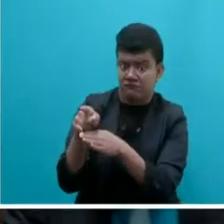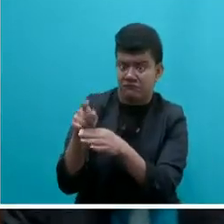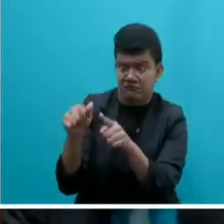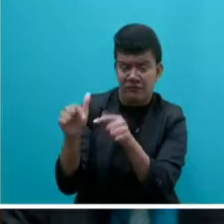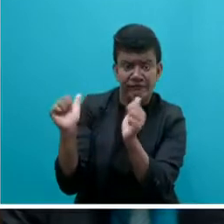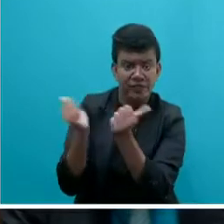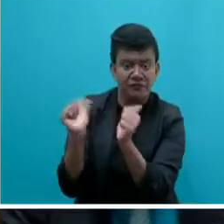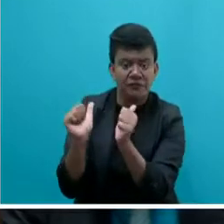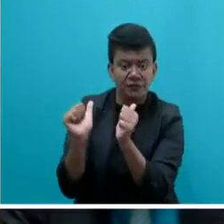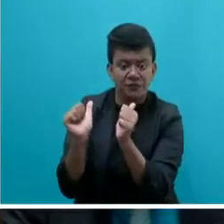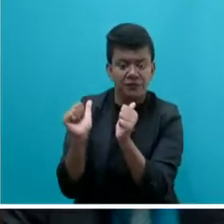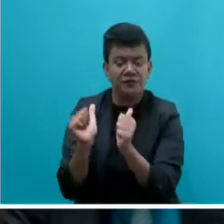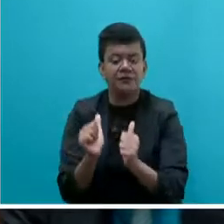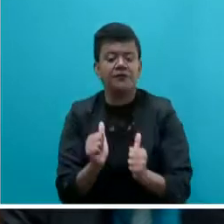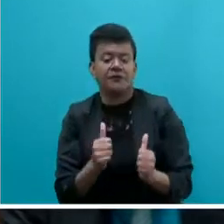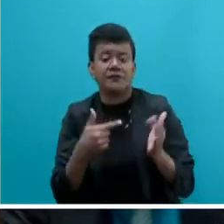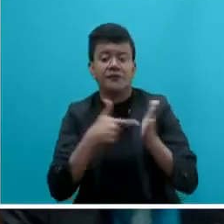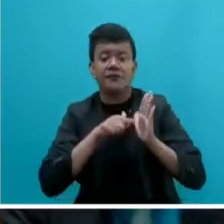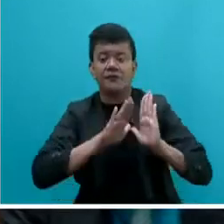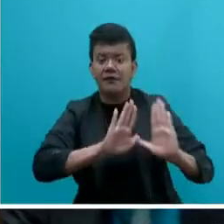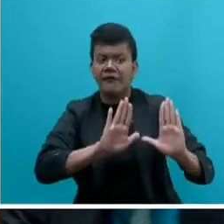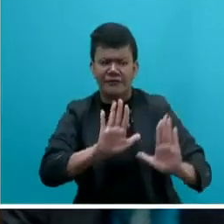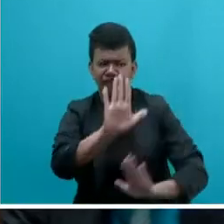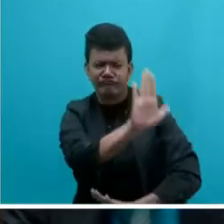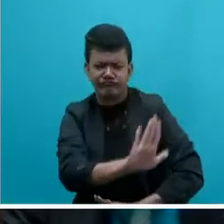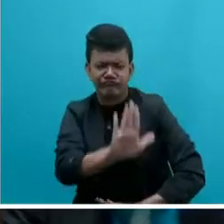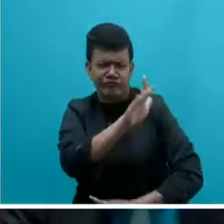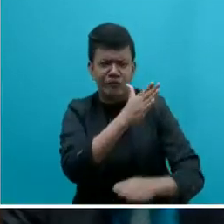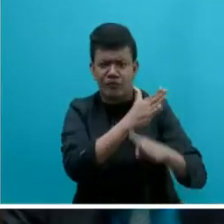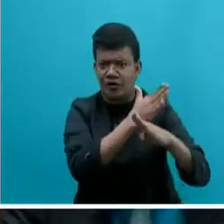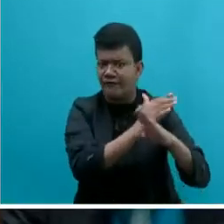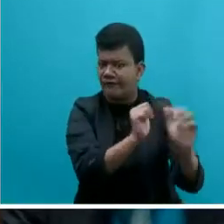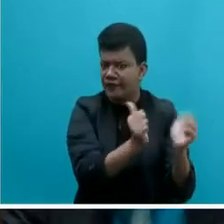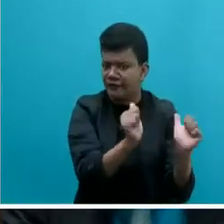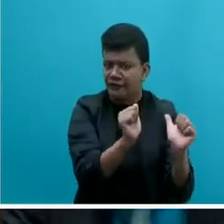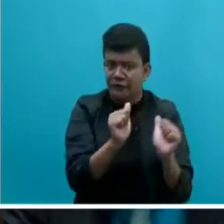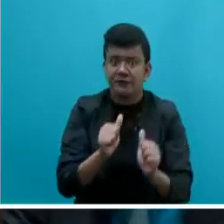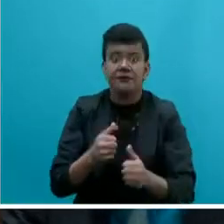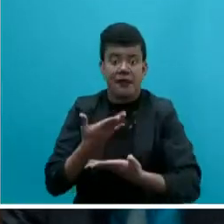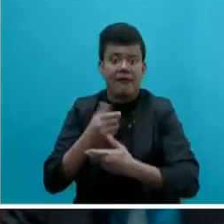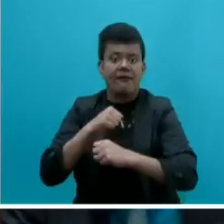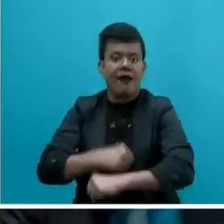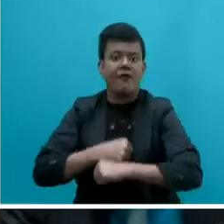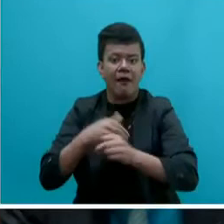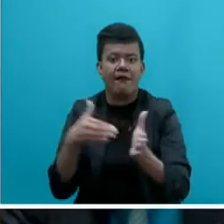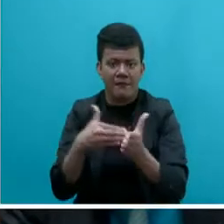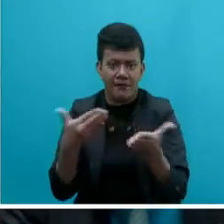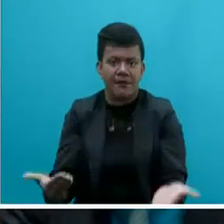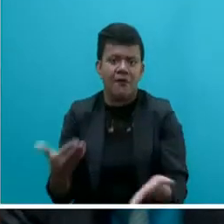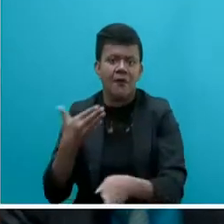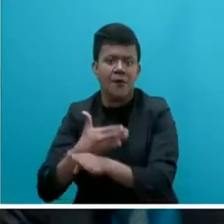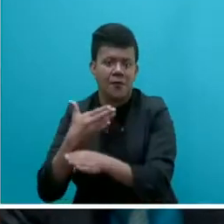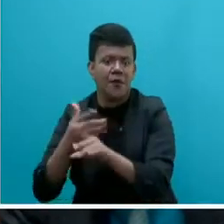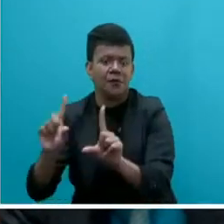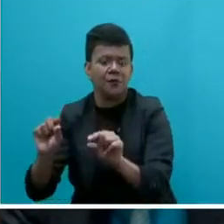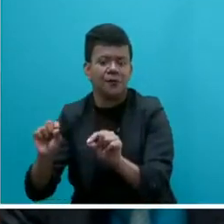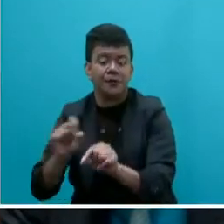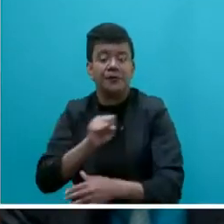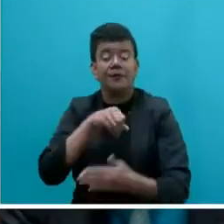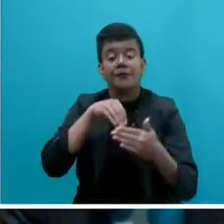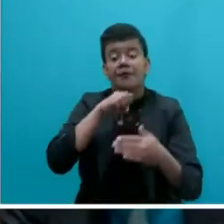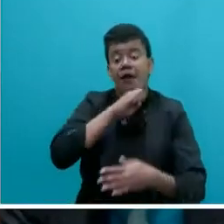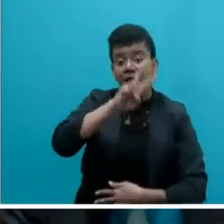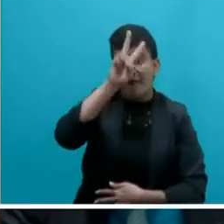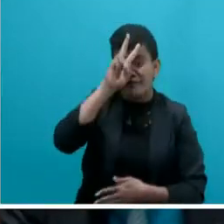has completed. Rukurukulevu, Nandroga, work is in progress. Namuna village and Tavuku district school, Kandavu, work is in